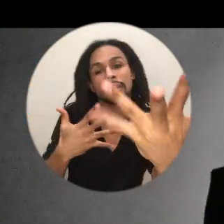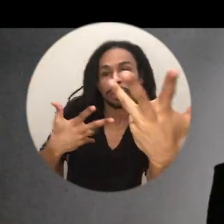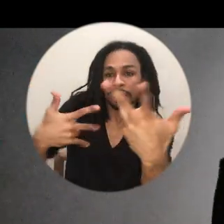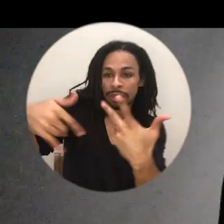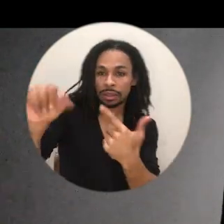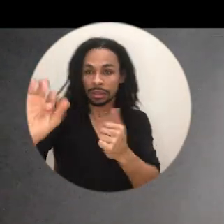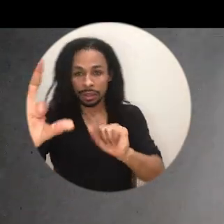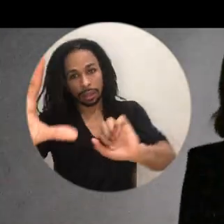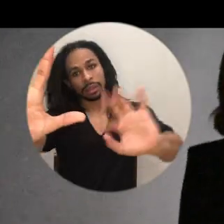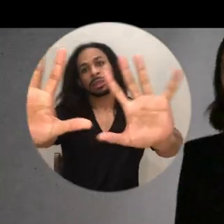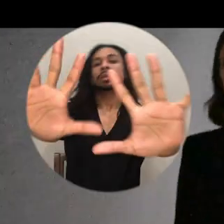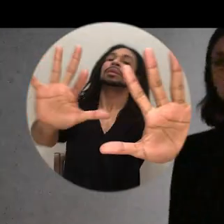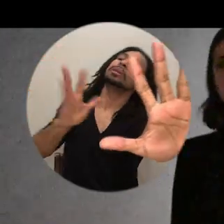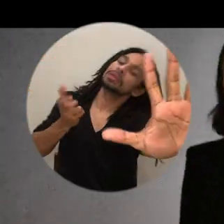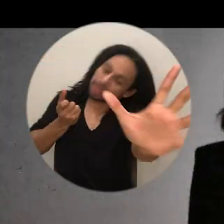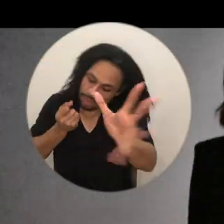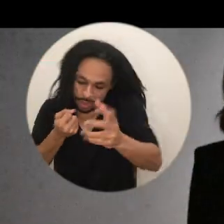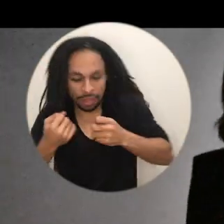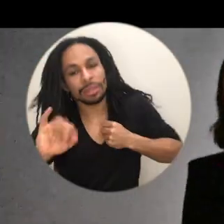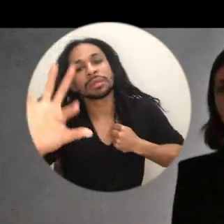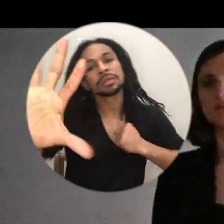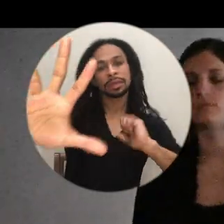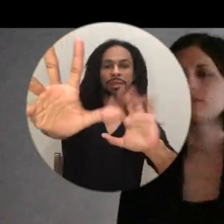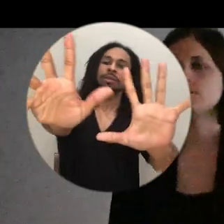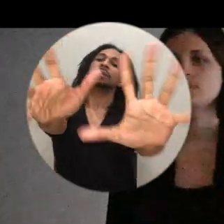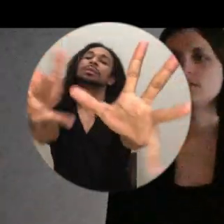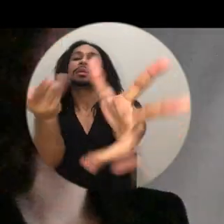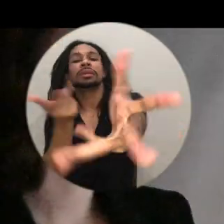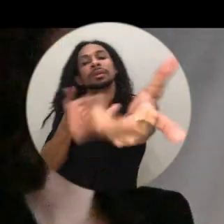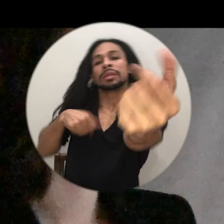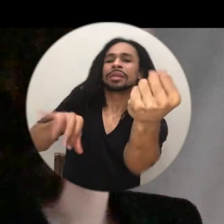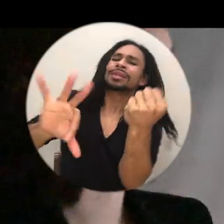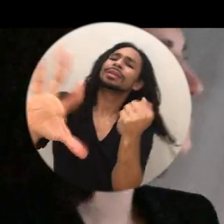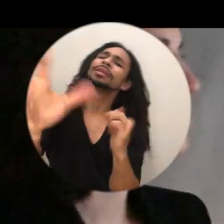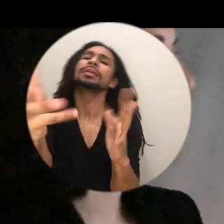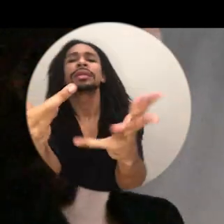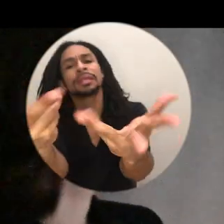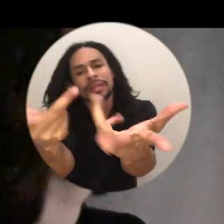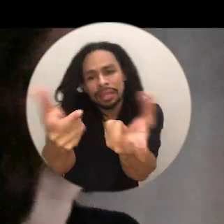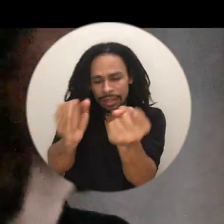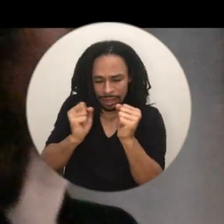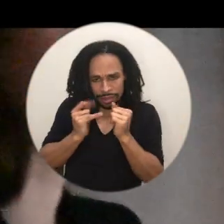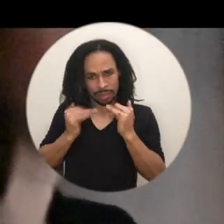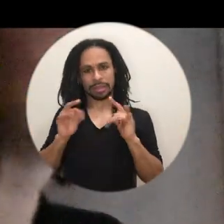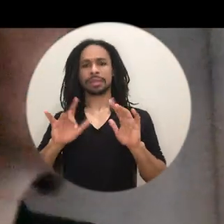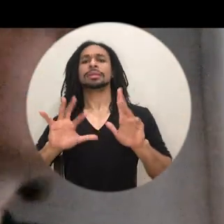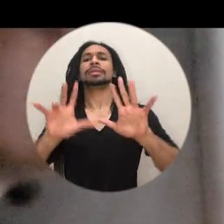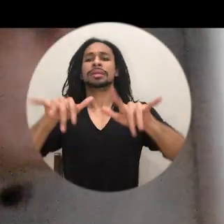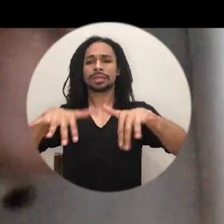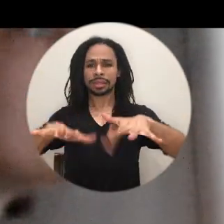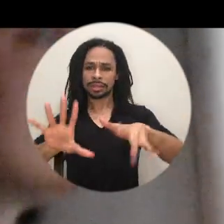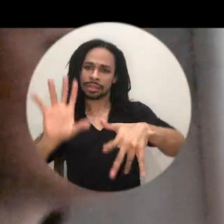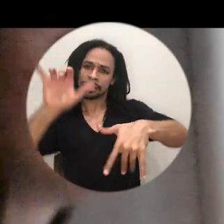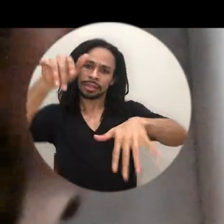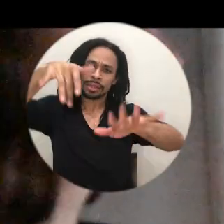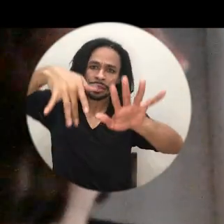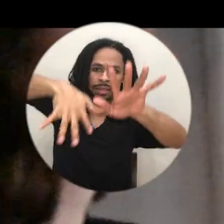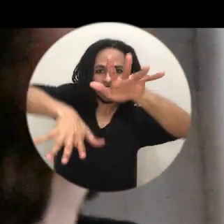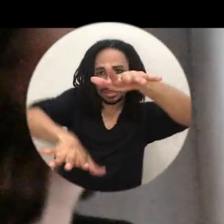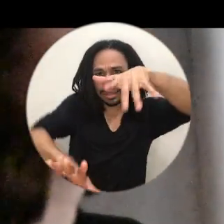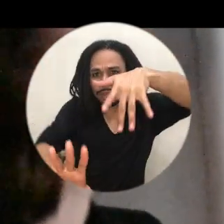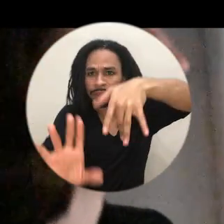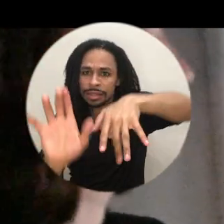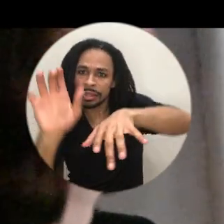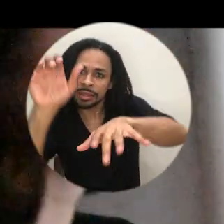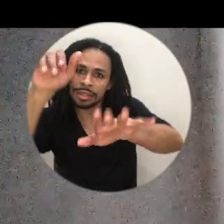Her gaze is fixed. She doesn't blink. I look down. We are reckless, ready to collide with whatever is